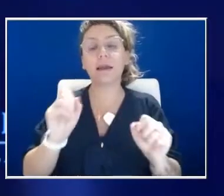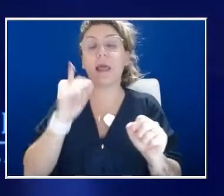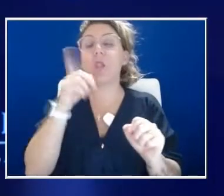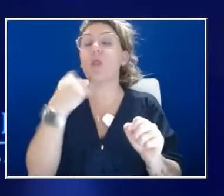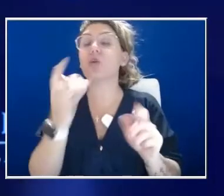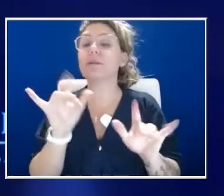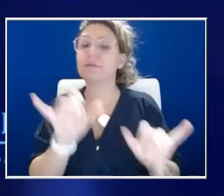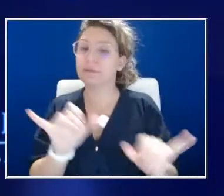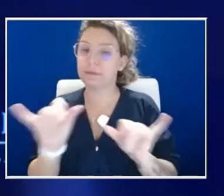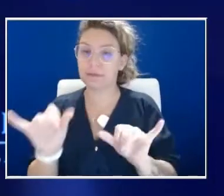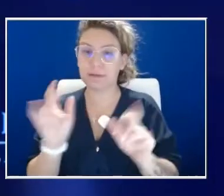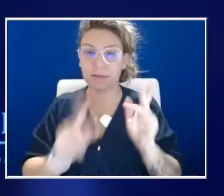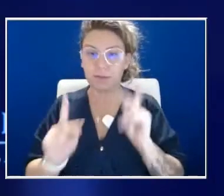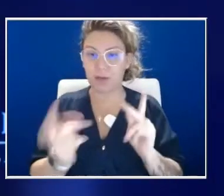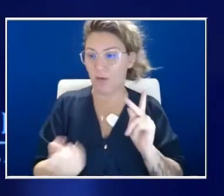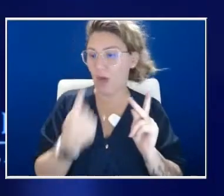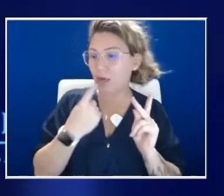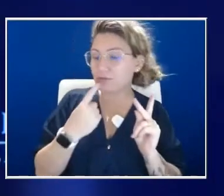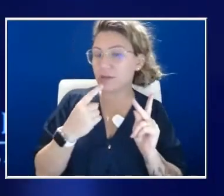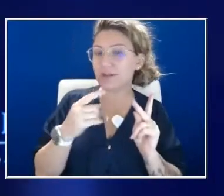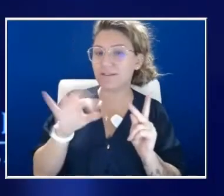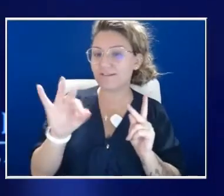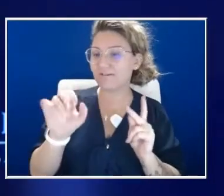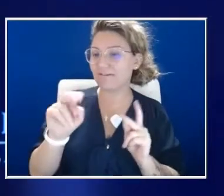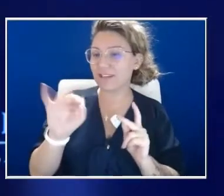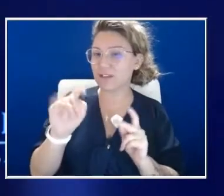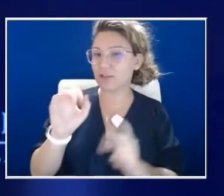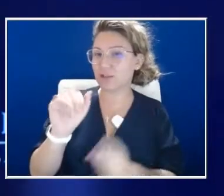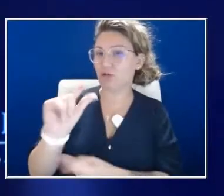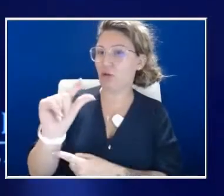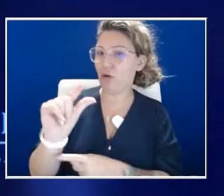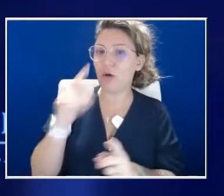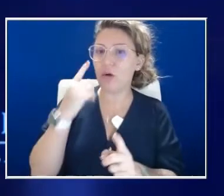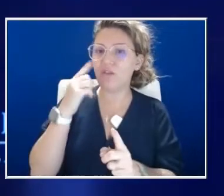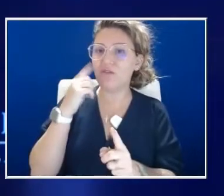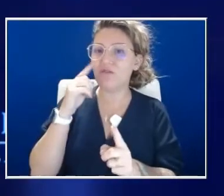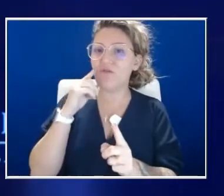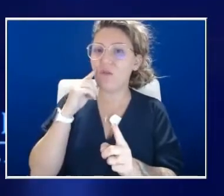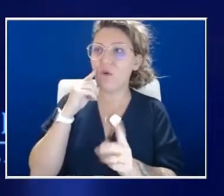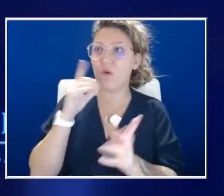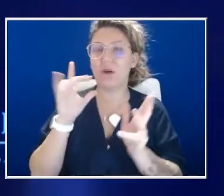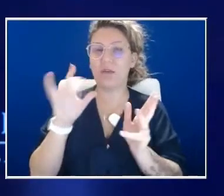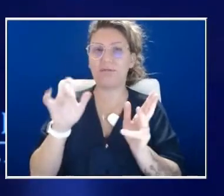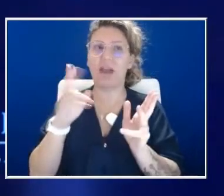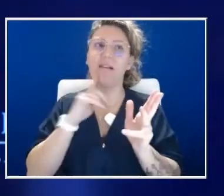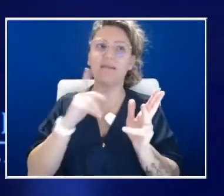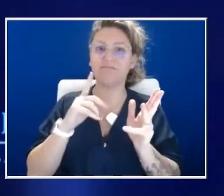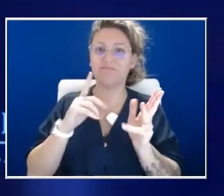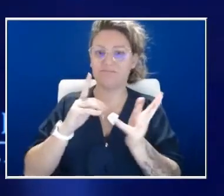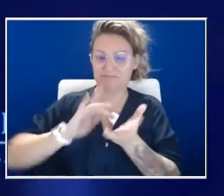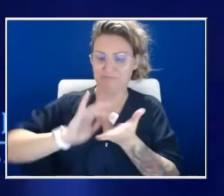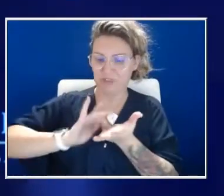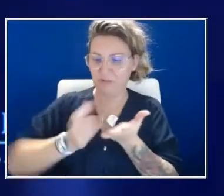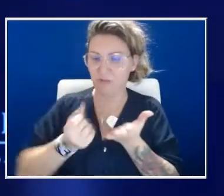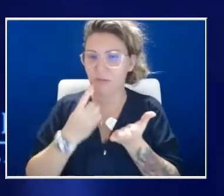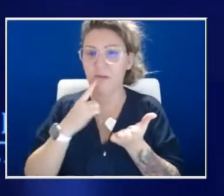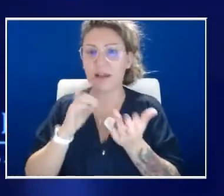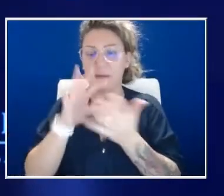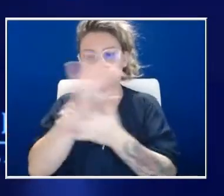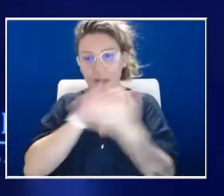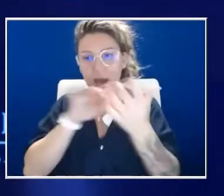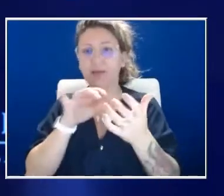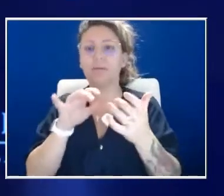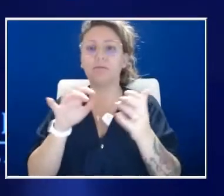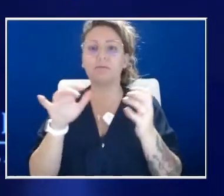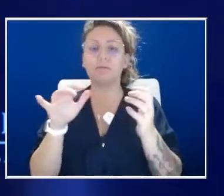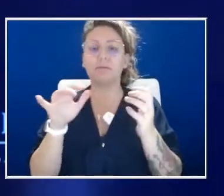are taking the fentanyl for the purposes of having an opioid, that can get mixed up if a child gets into it. So we haven't